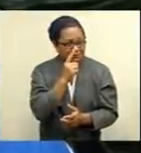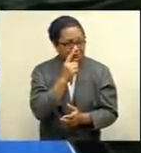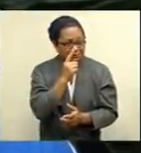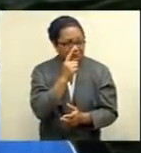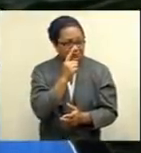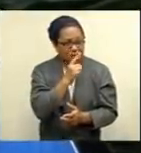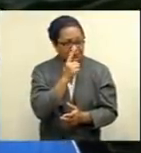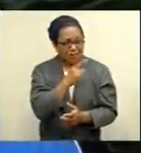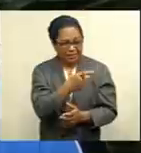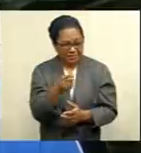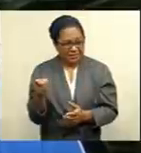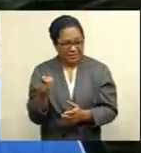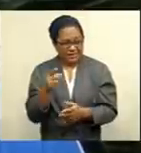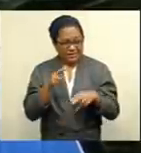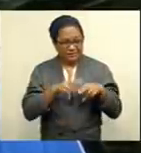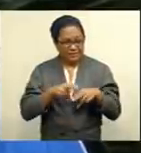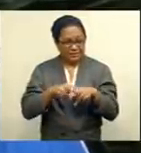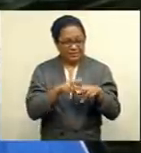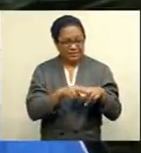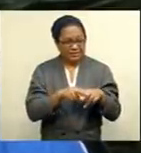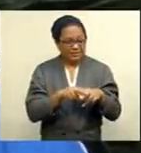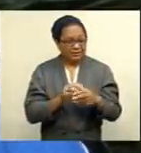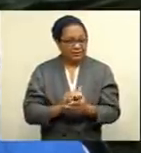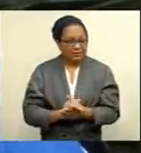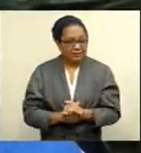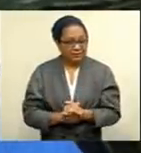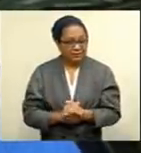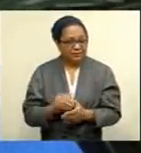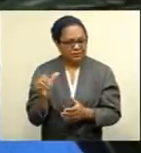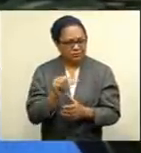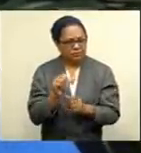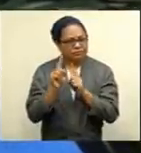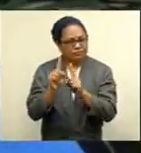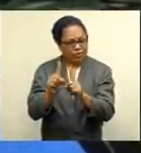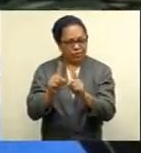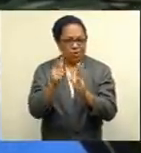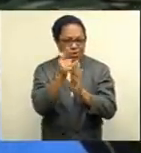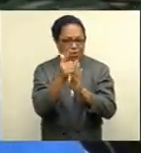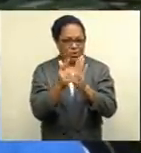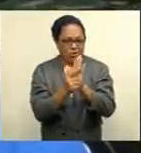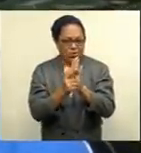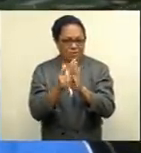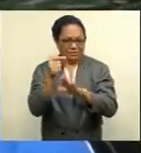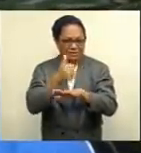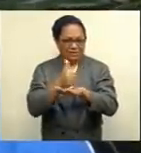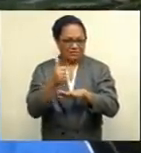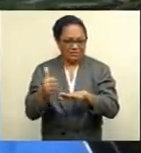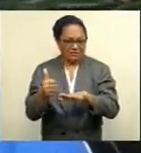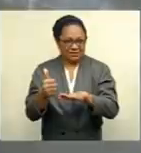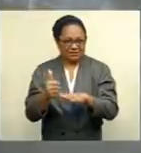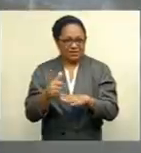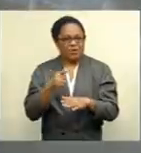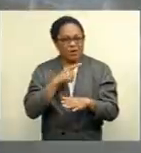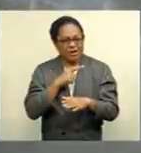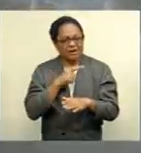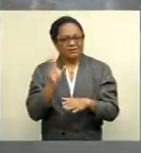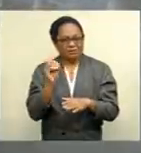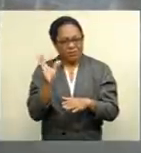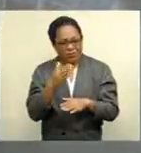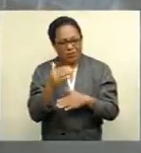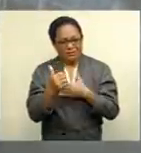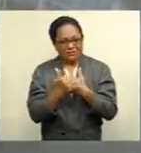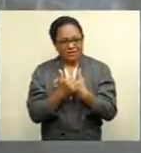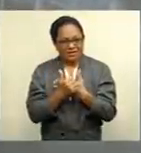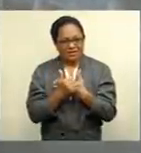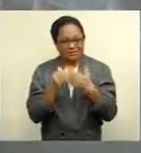they should also follow the laws of the government so that people are safe. These are doing